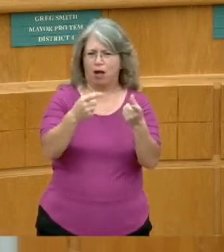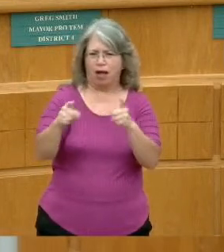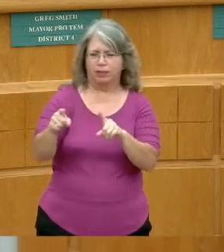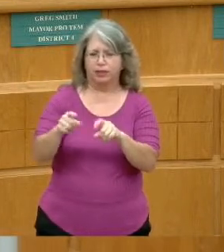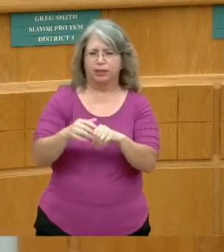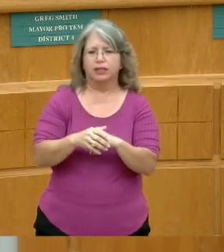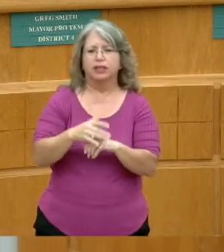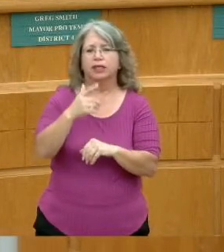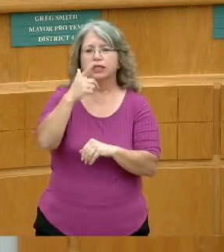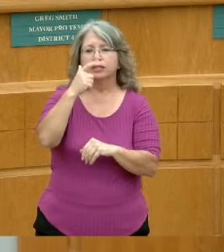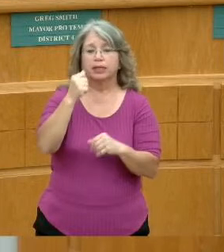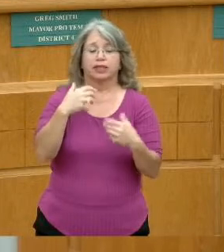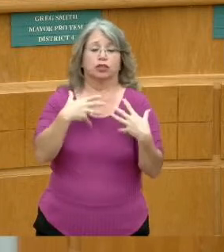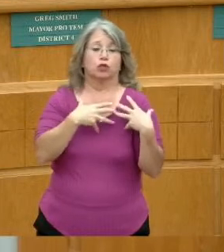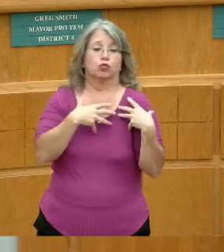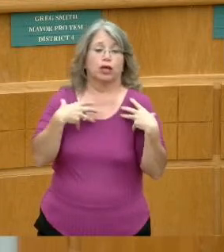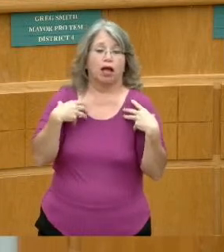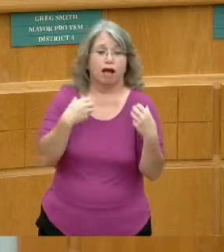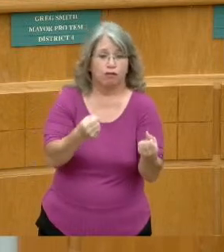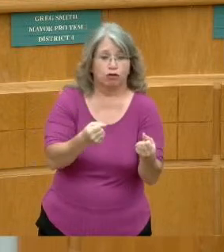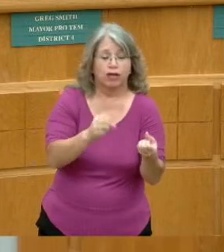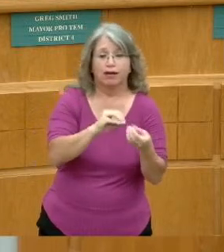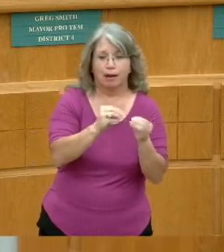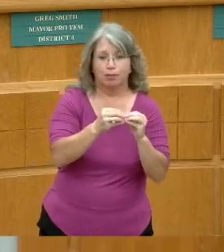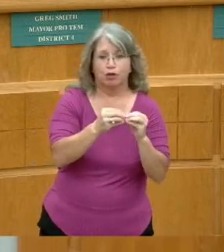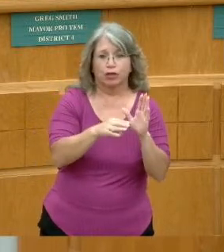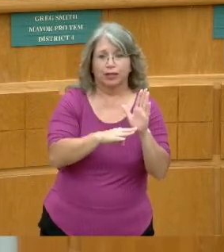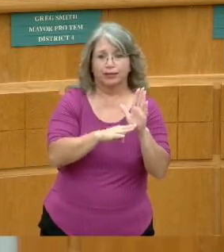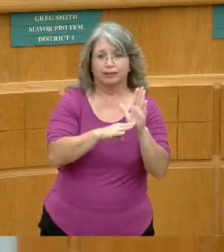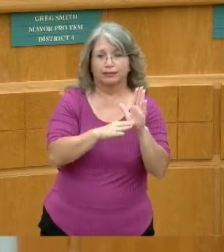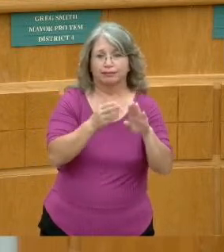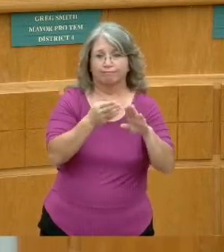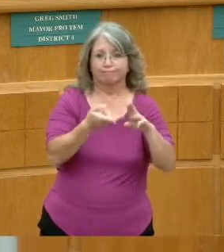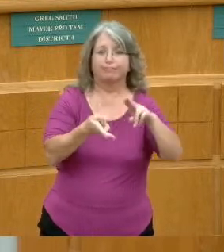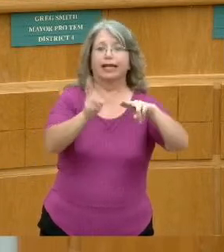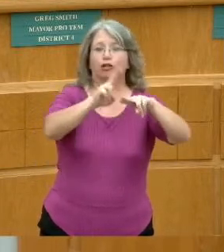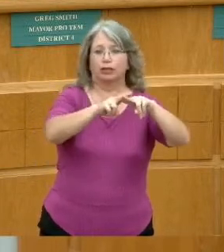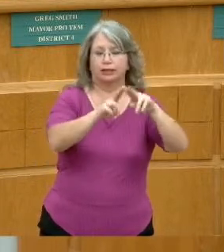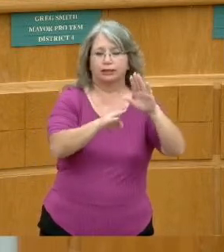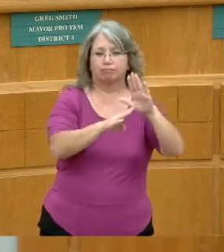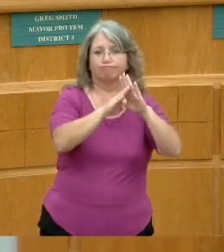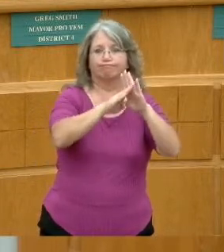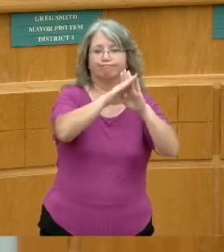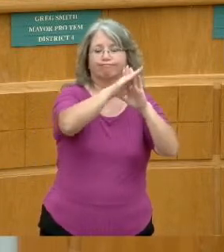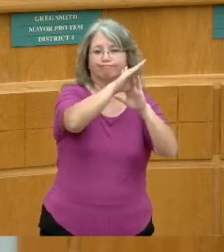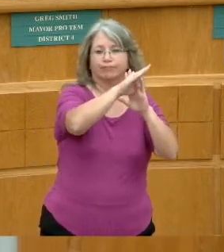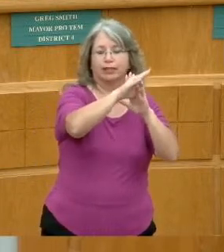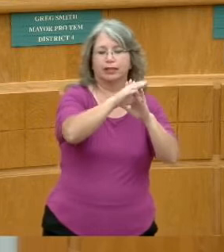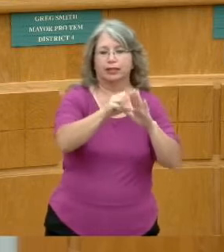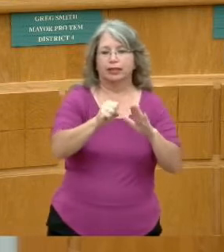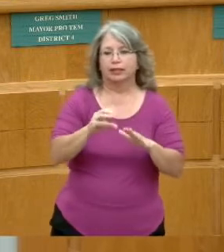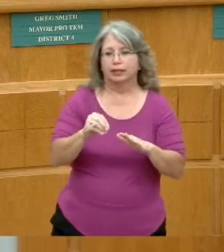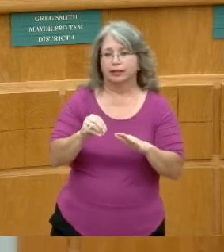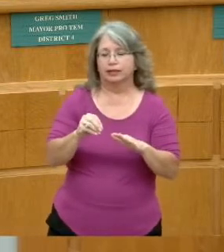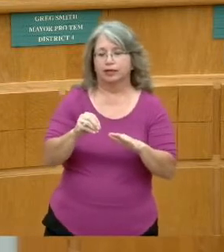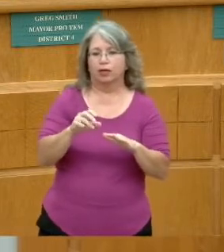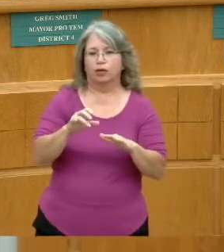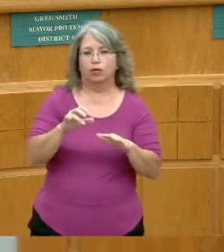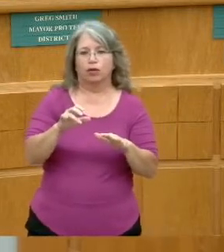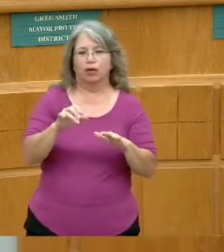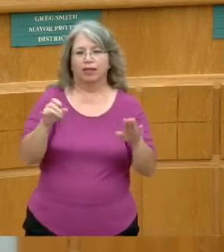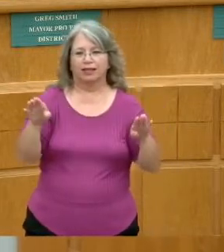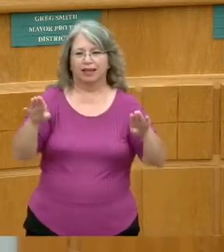are increasing now too. People that were in the outbreak are recovering, and it's kind of washing over in the active